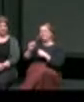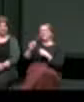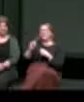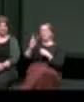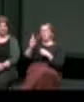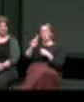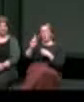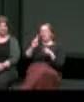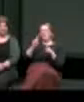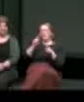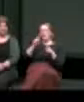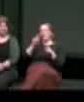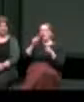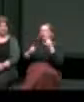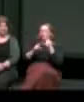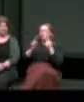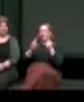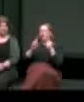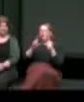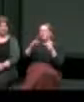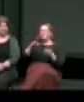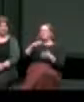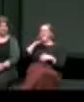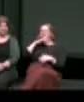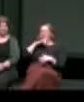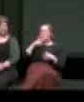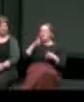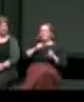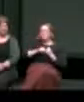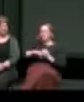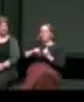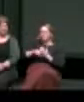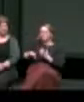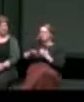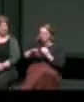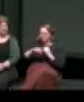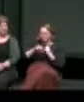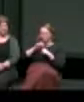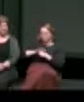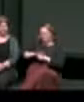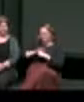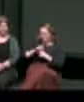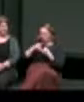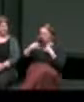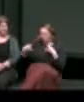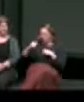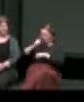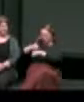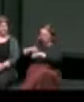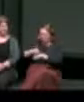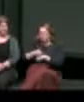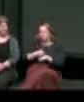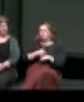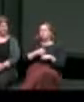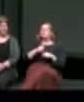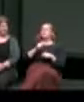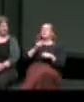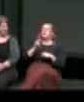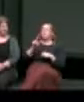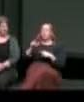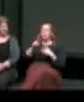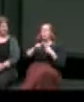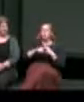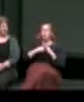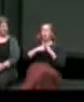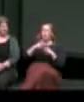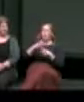lines are placed. And then we'll tie in all of our sewers, and the tunnel will start receiving